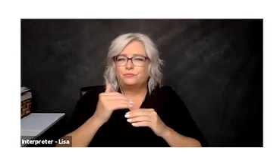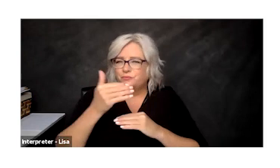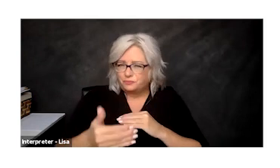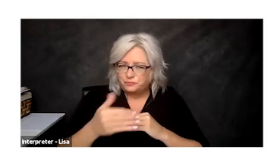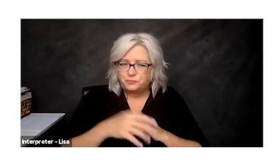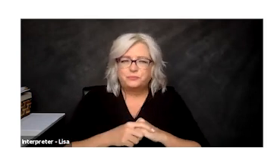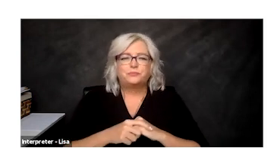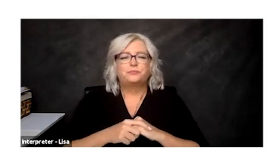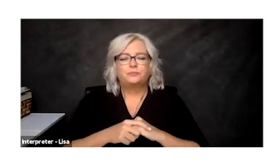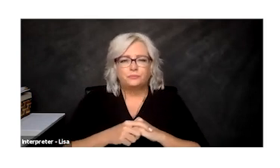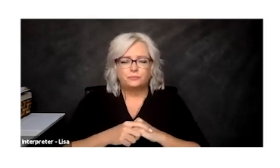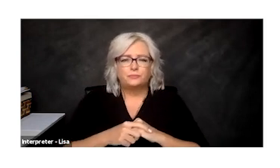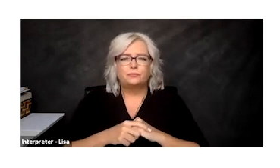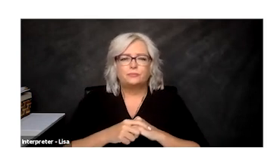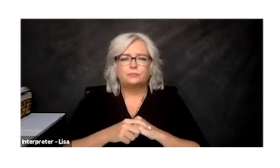slide?